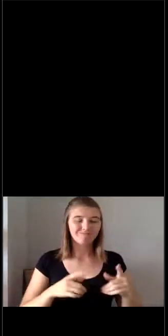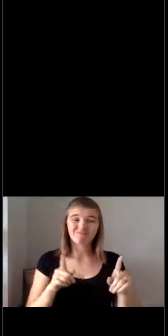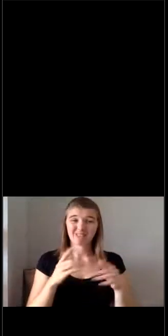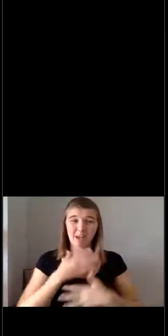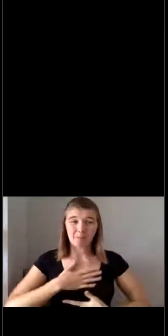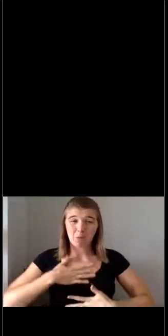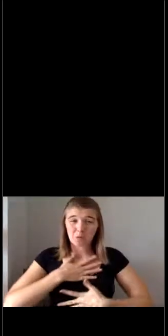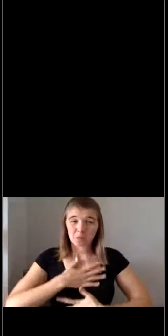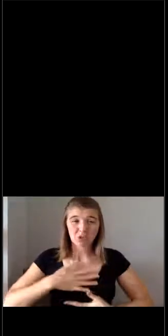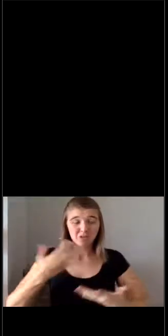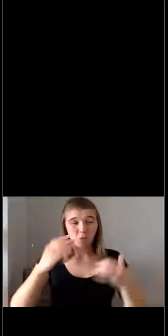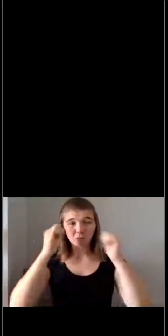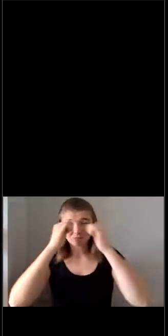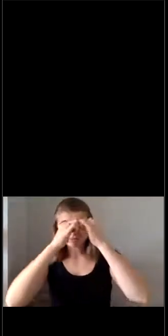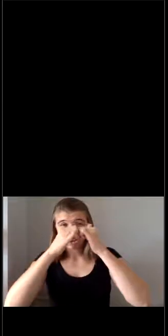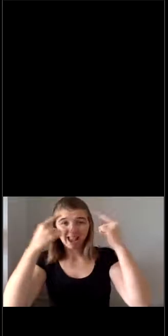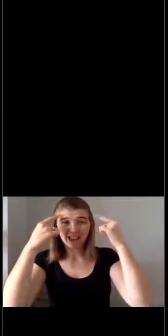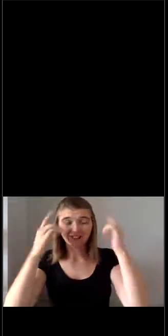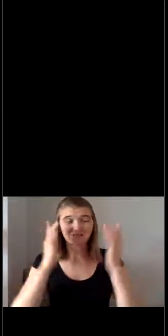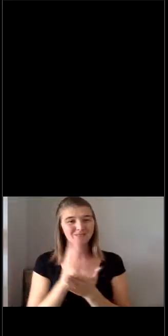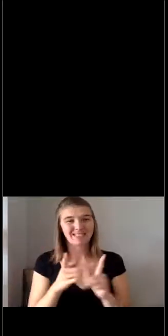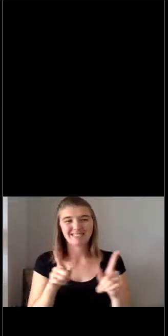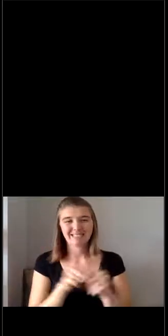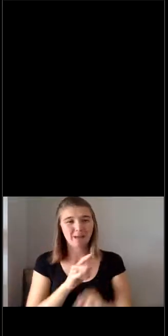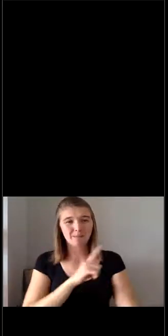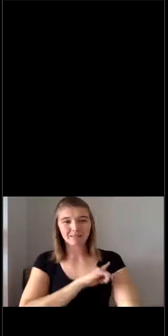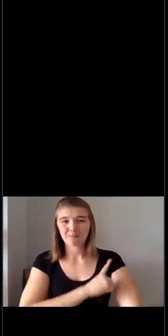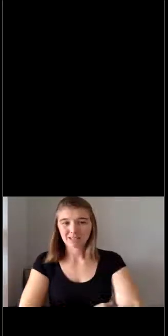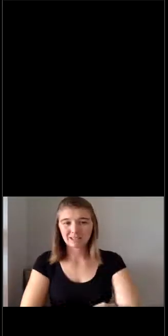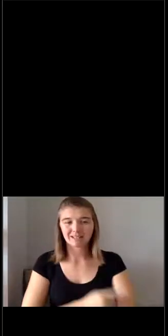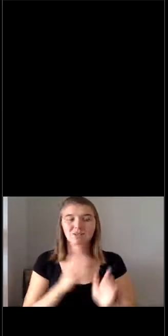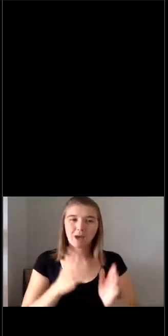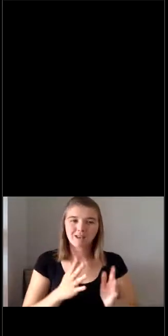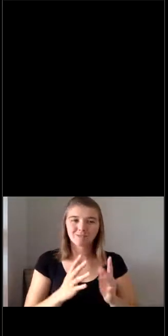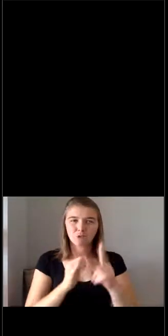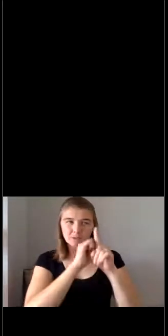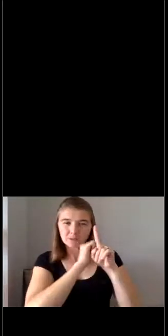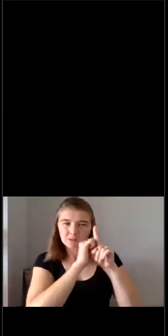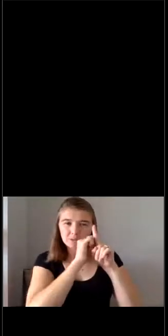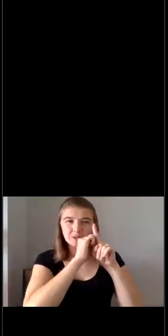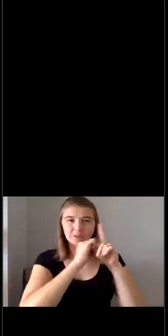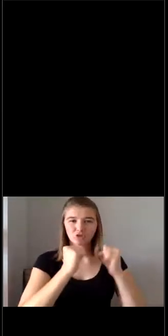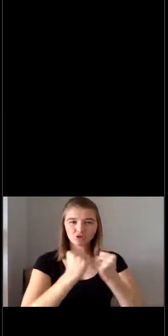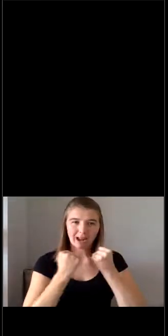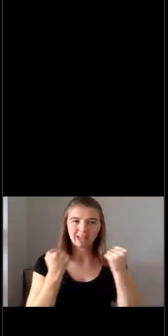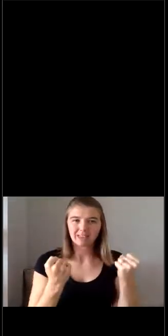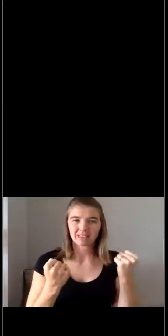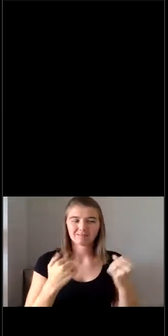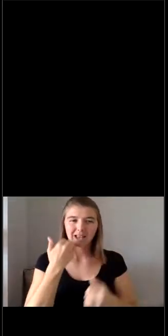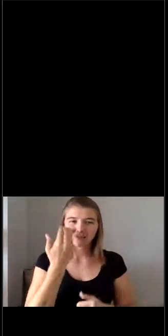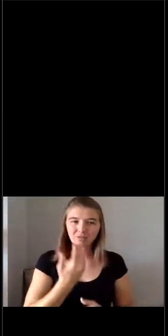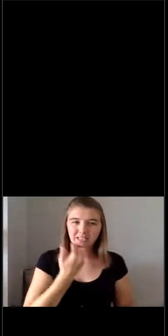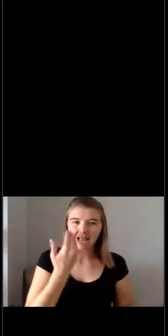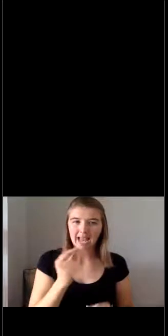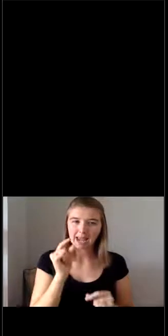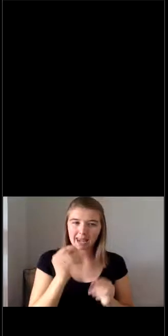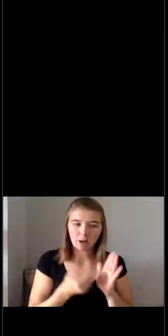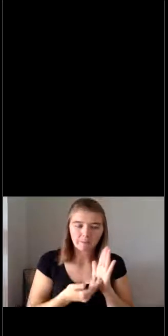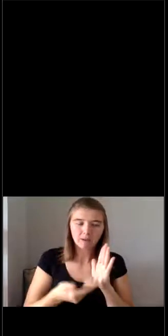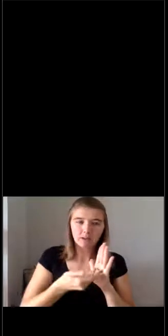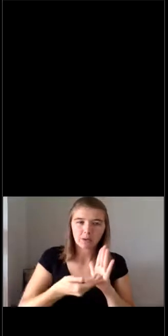other muscle, you know, if we don't strengthen it very often, it's going to be quite weak. But if we make the time to strengthen it a little bit day by day, we will